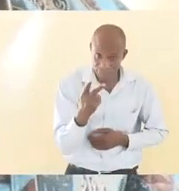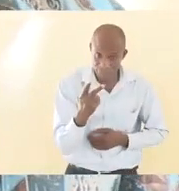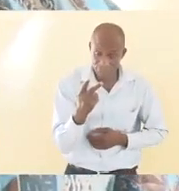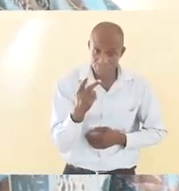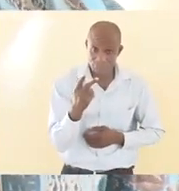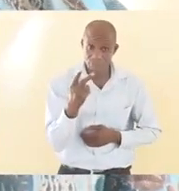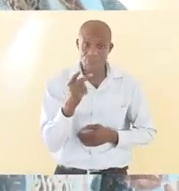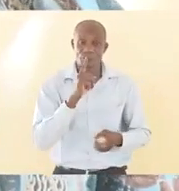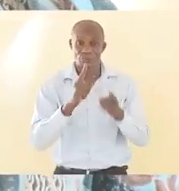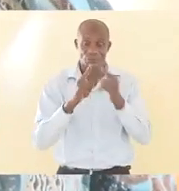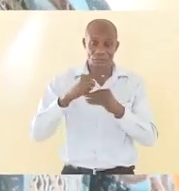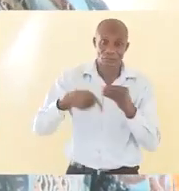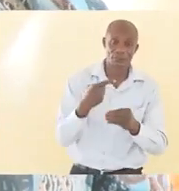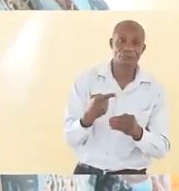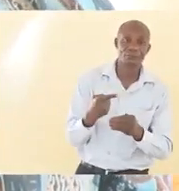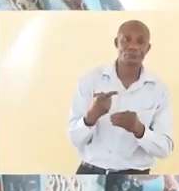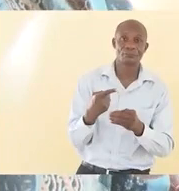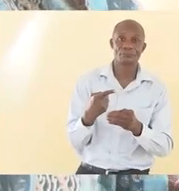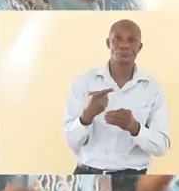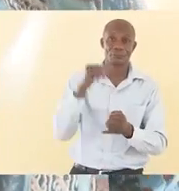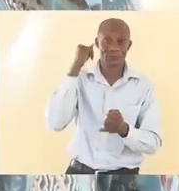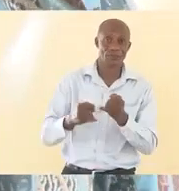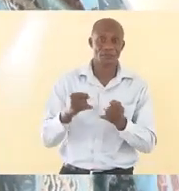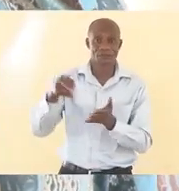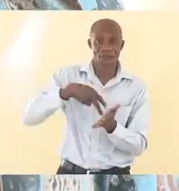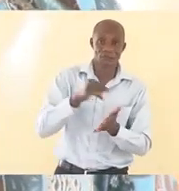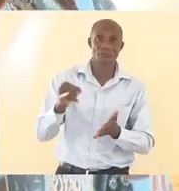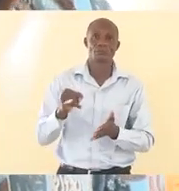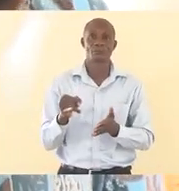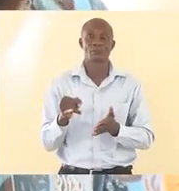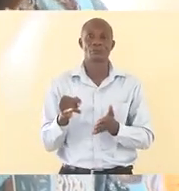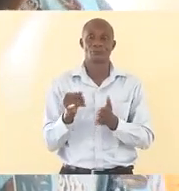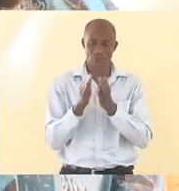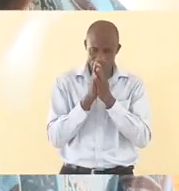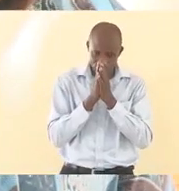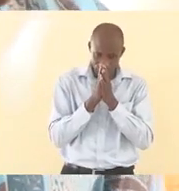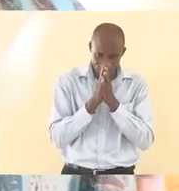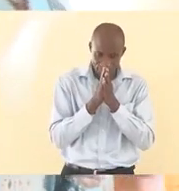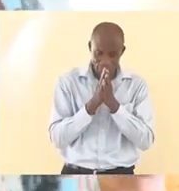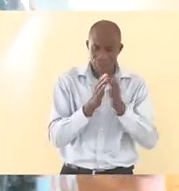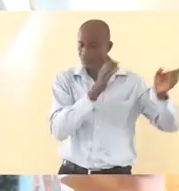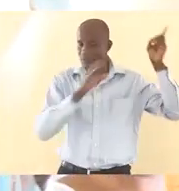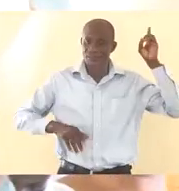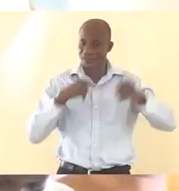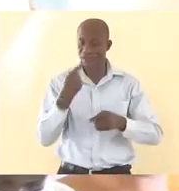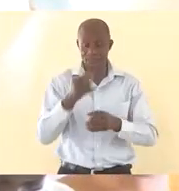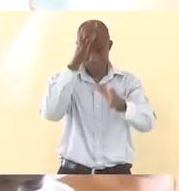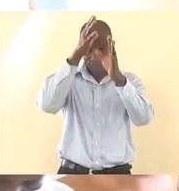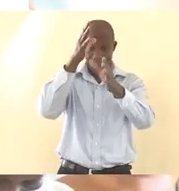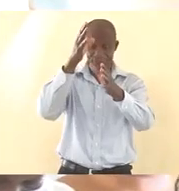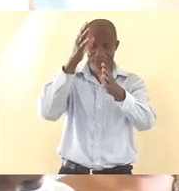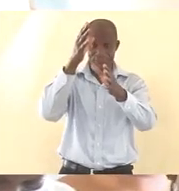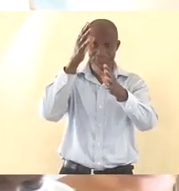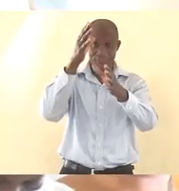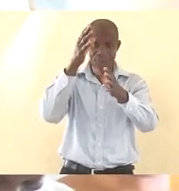see, even when they were talking about, even in the last reading, when they were praying, they said, Christ said,